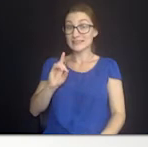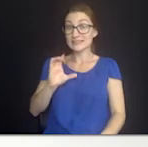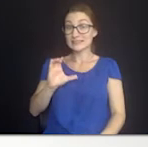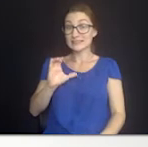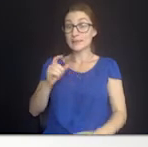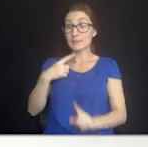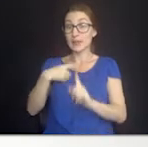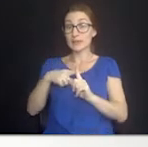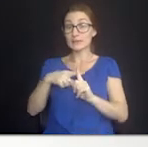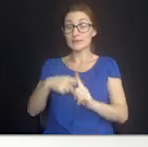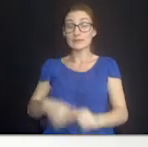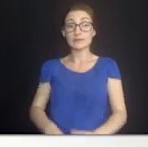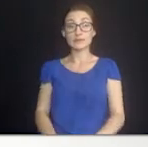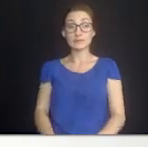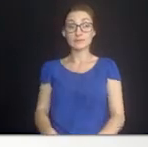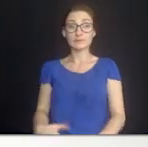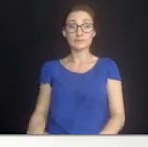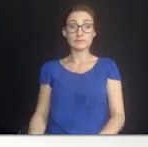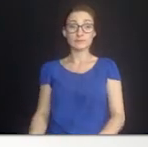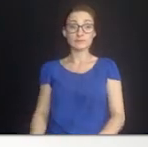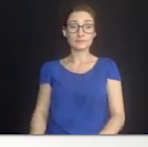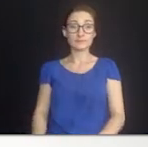CDC Plus. Can you click on that one for me?